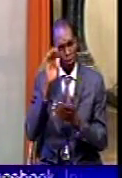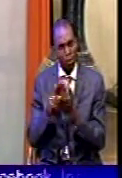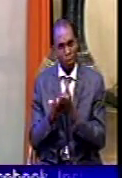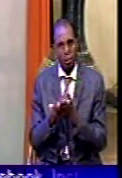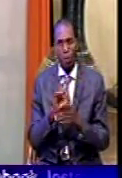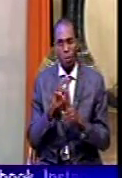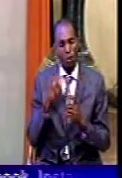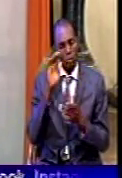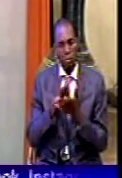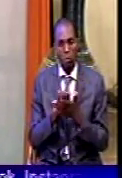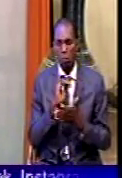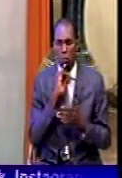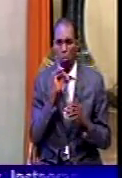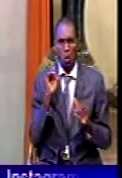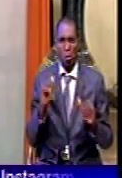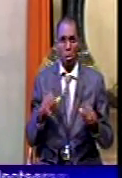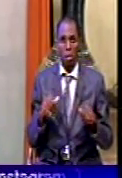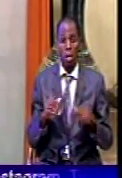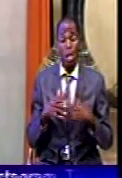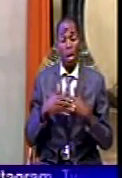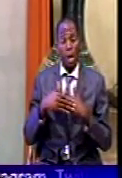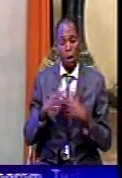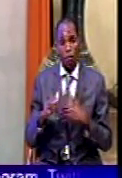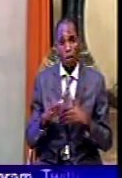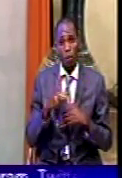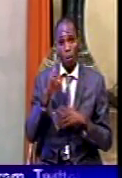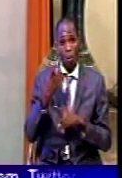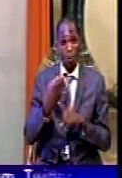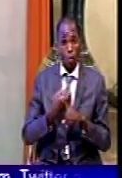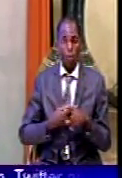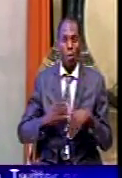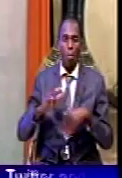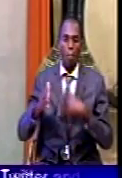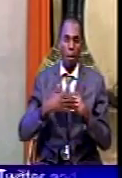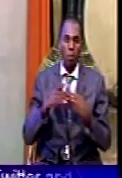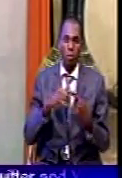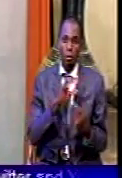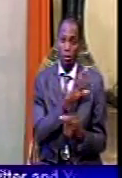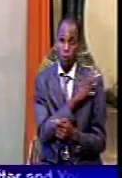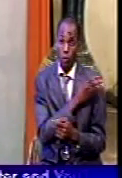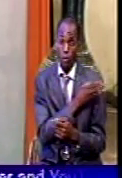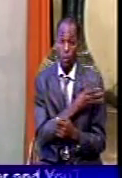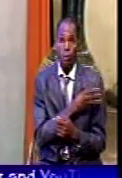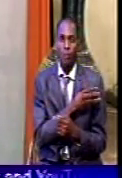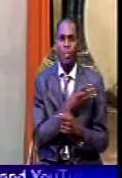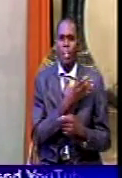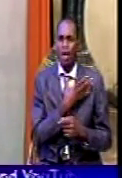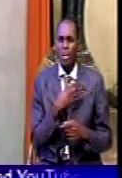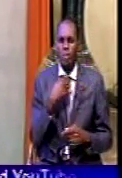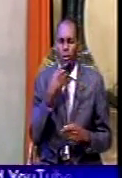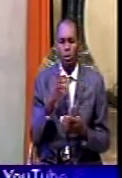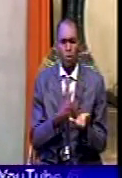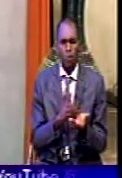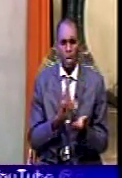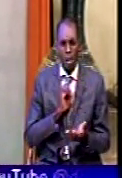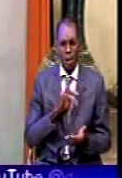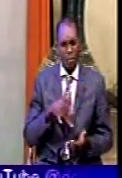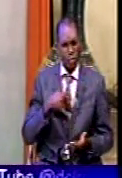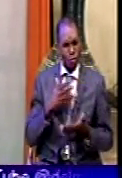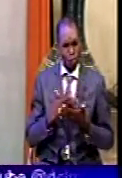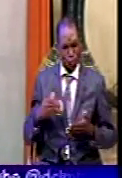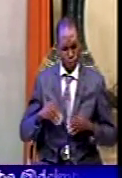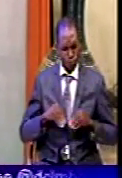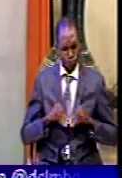the object keep moving. So and I went for scan. When I went for scan, the woman said, the person that did